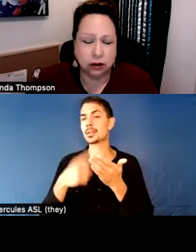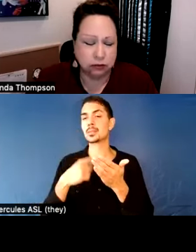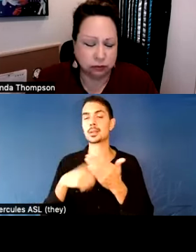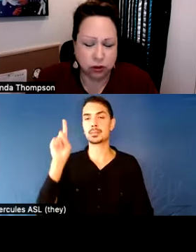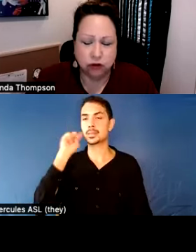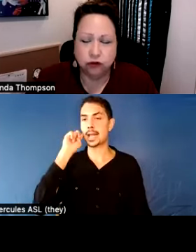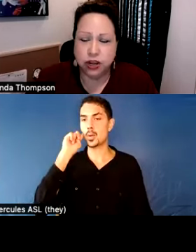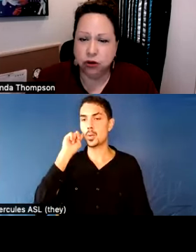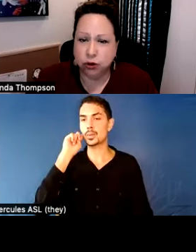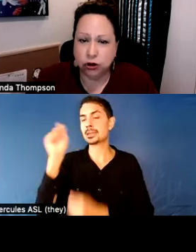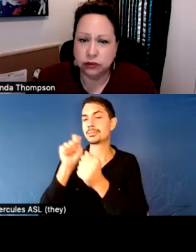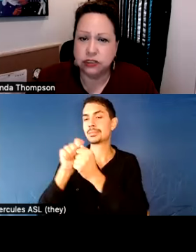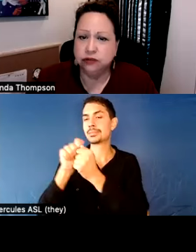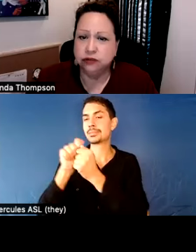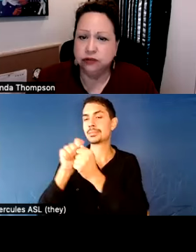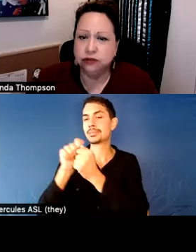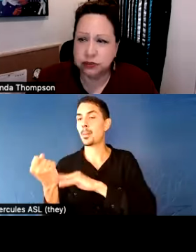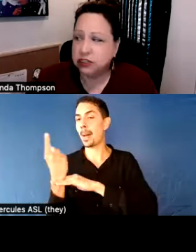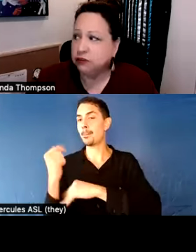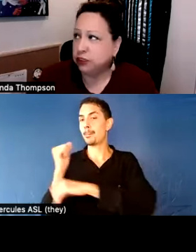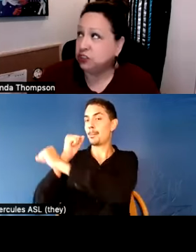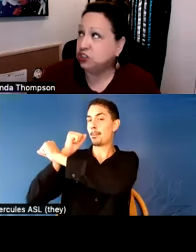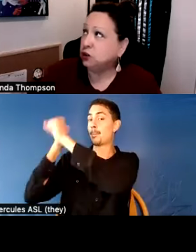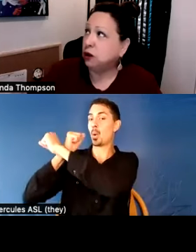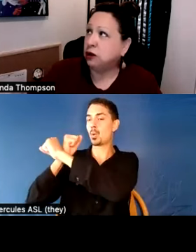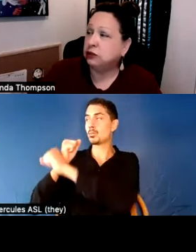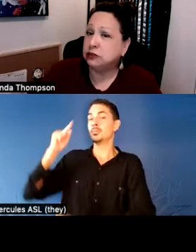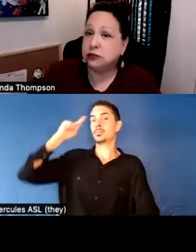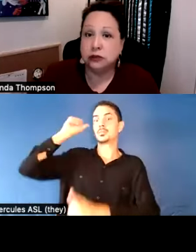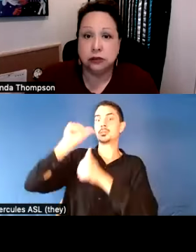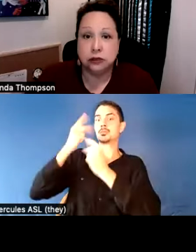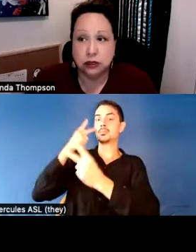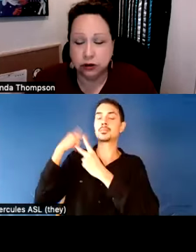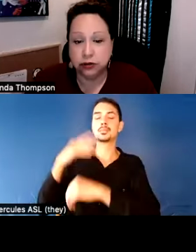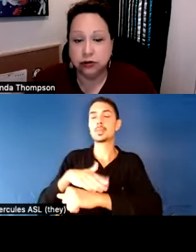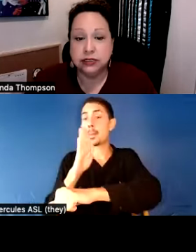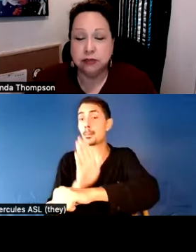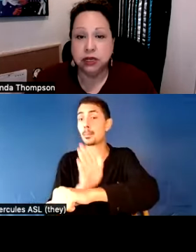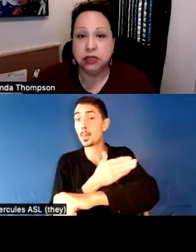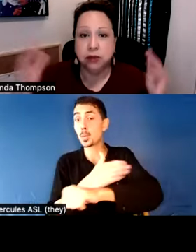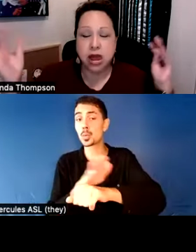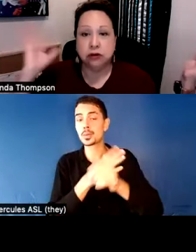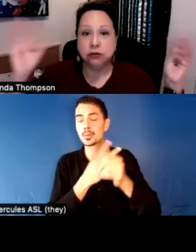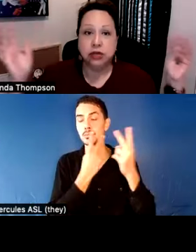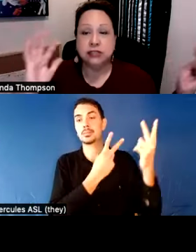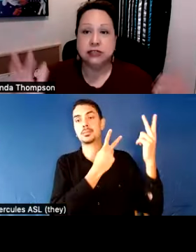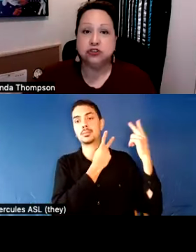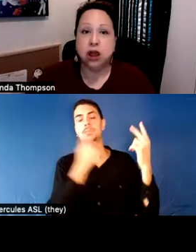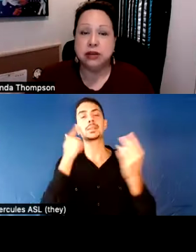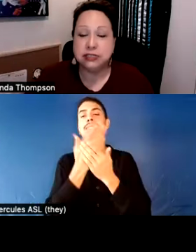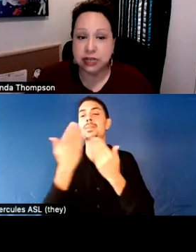sounds, fireworks, different smells, different songs. You know, there was something in the background